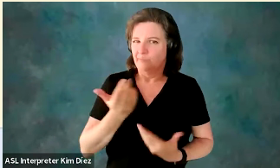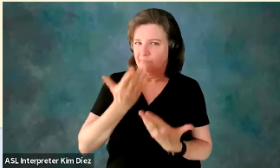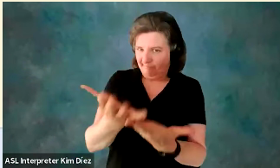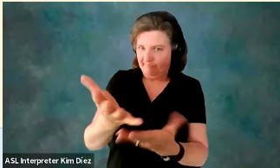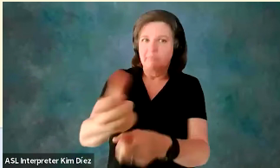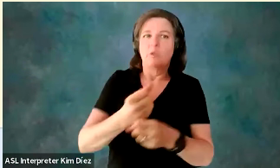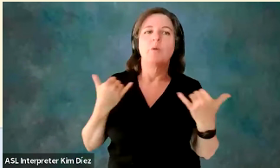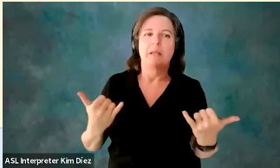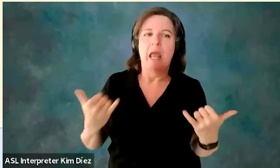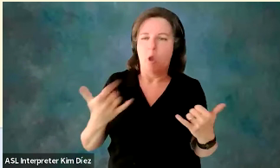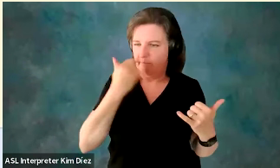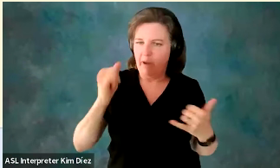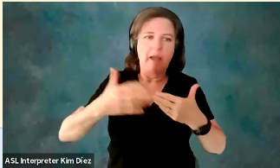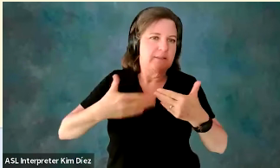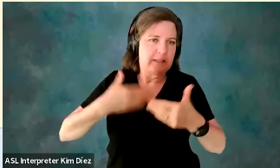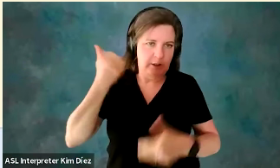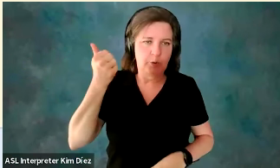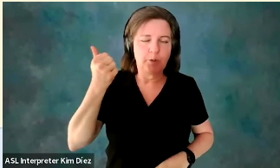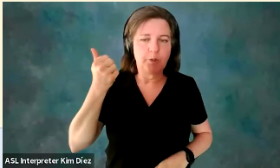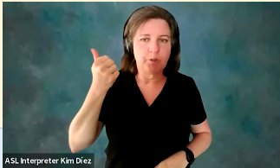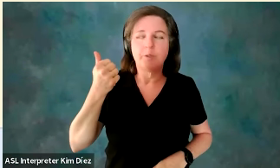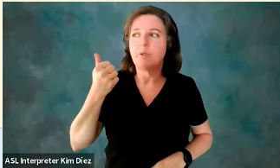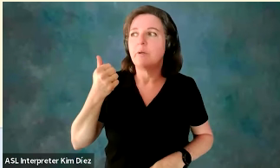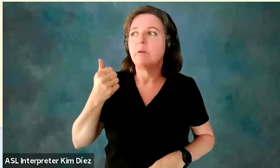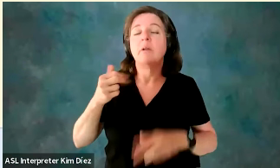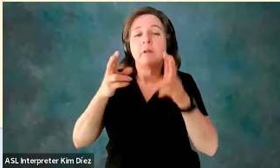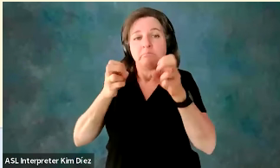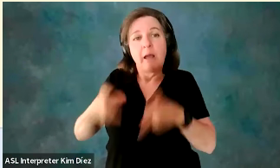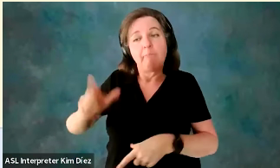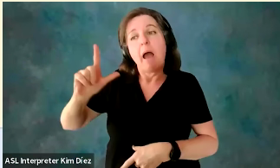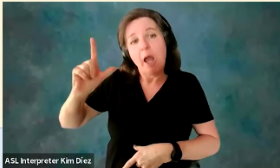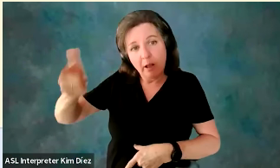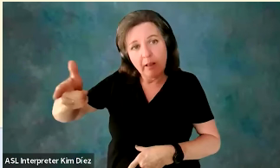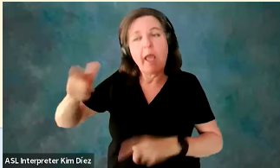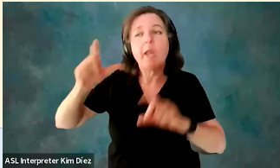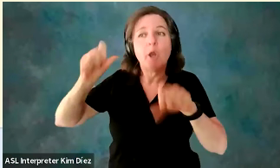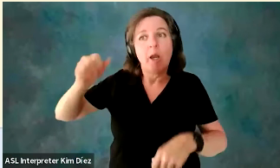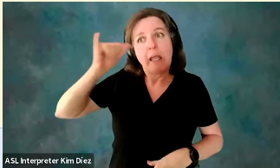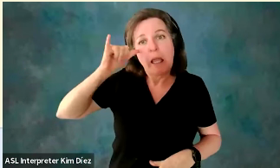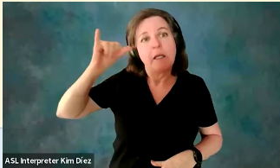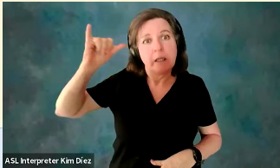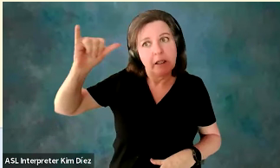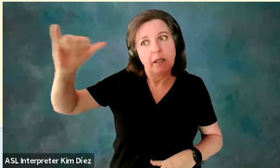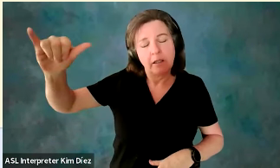now and then download it later. That's going to take a little bit more time.